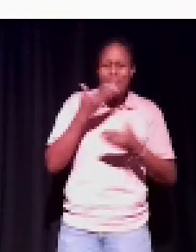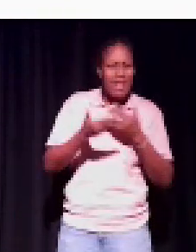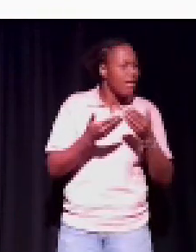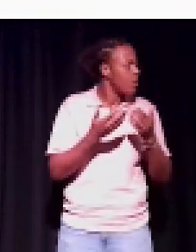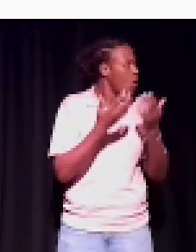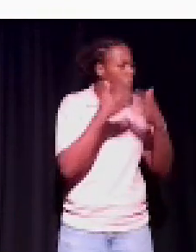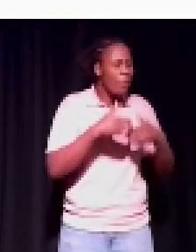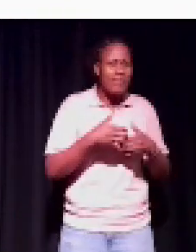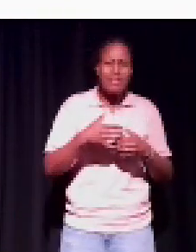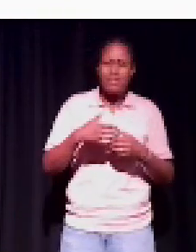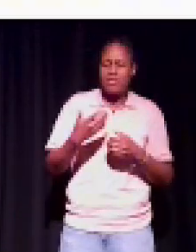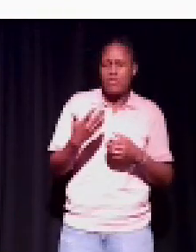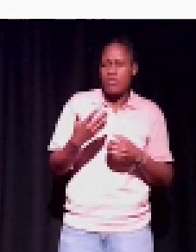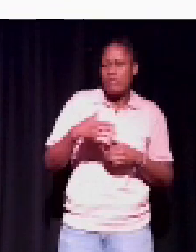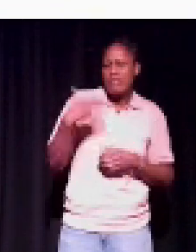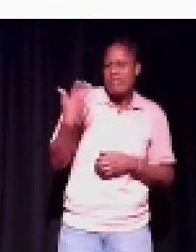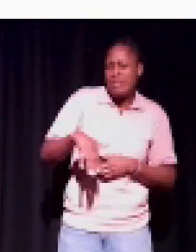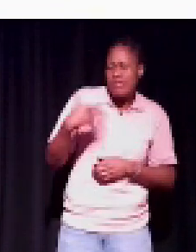the next slide.